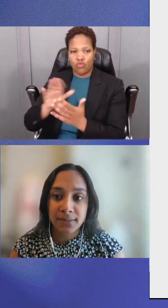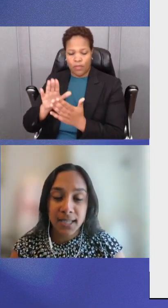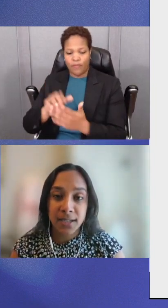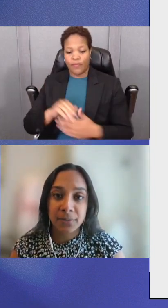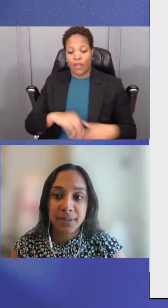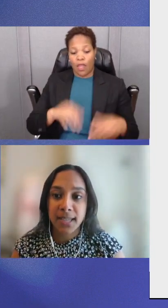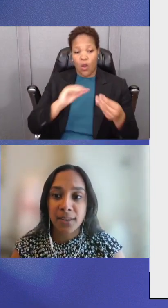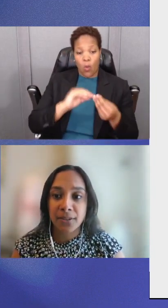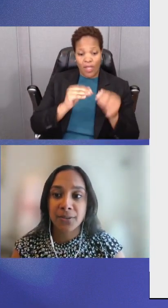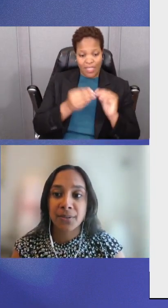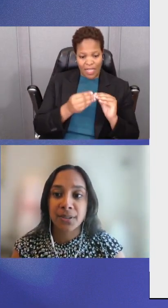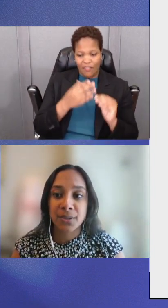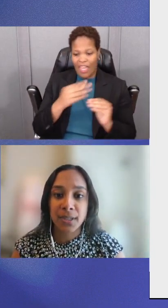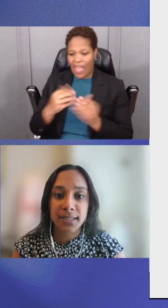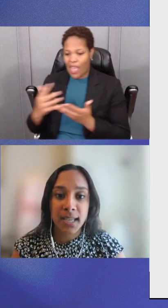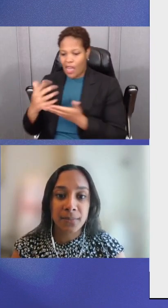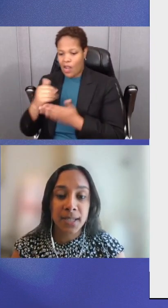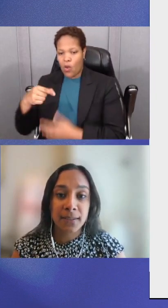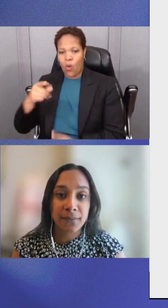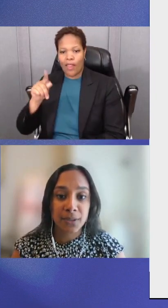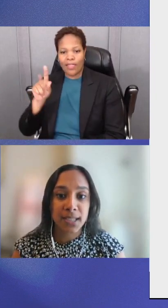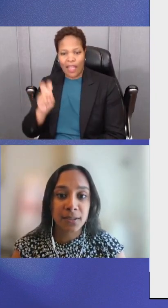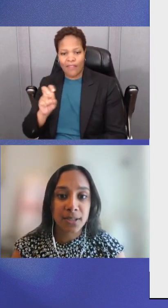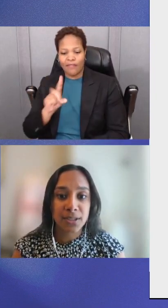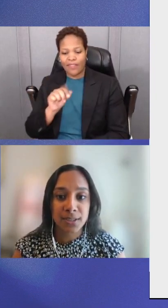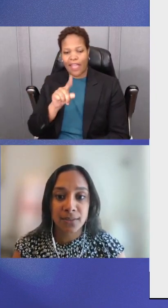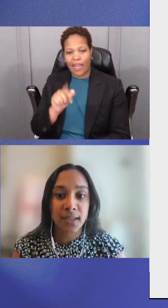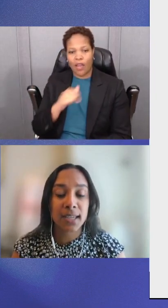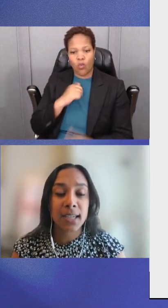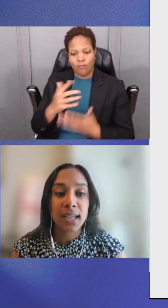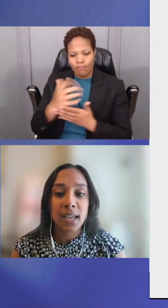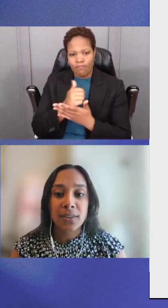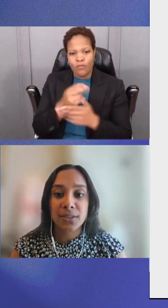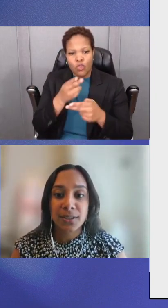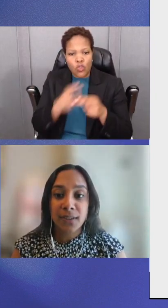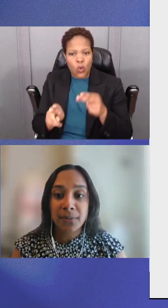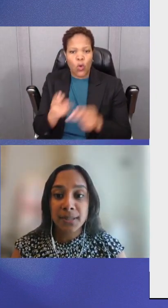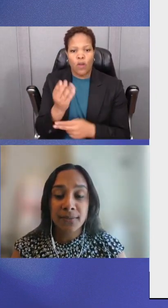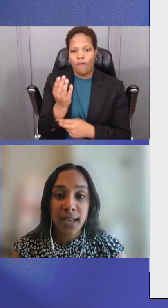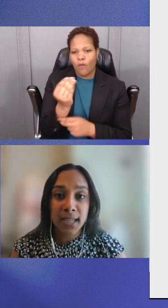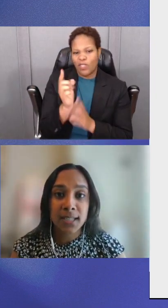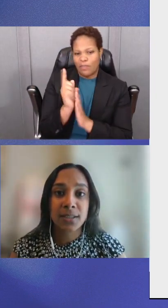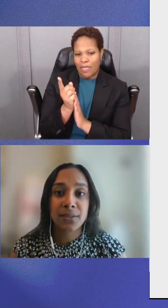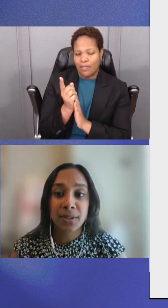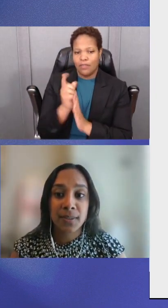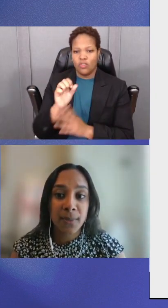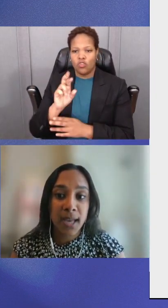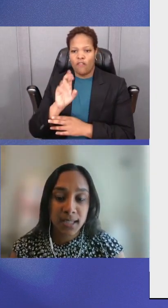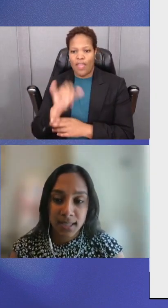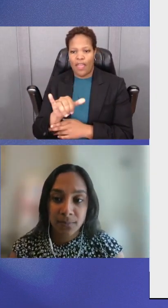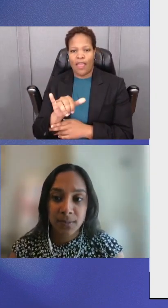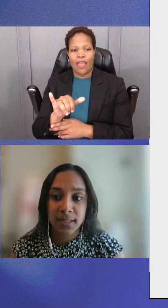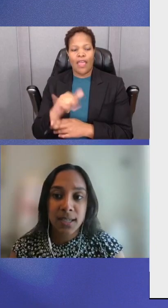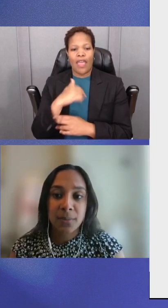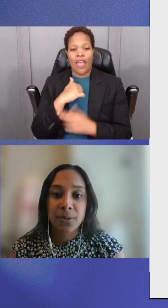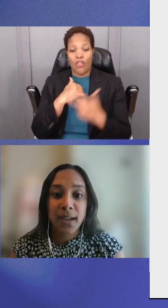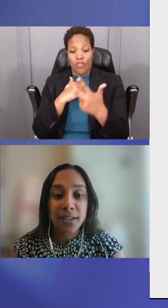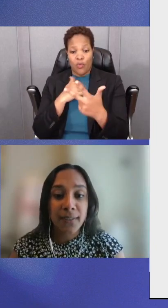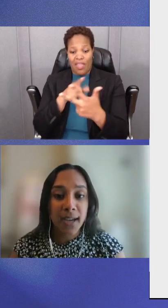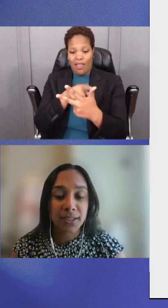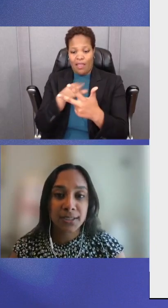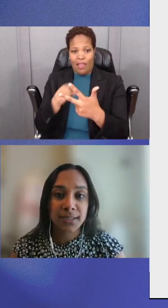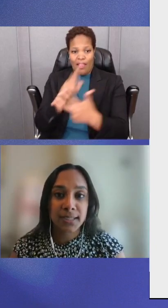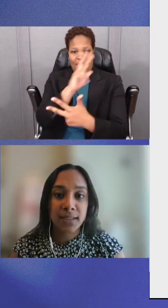qualitative data was gathered through a short 10-minute, 14-question survey. The survey was divided into three thematic themes: